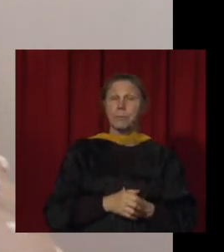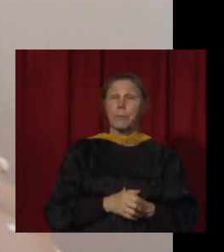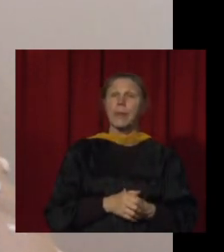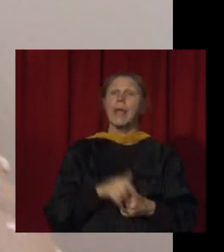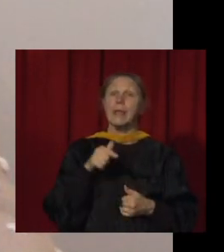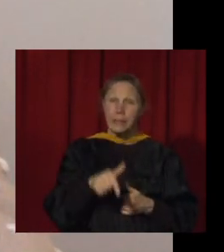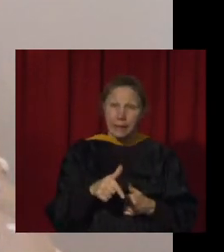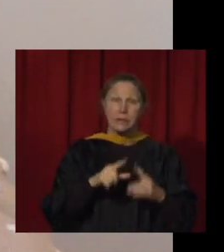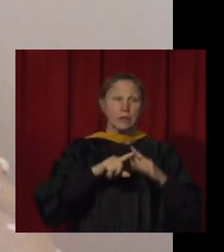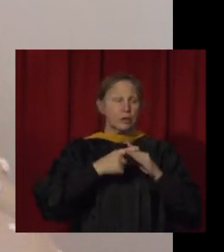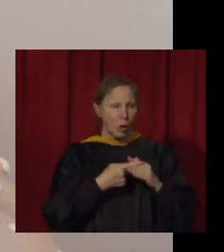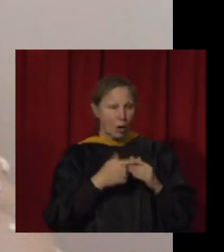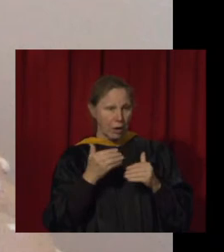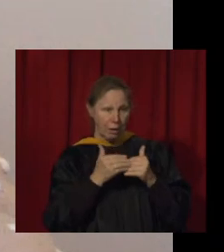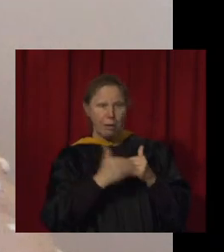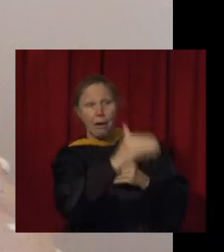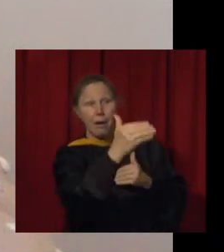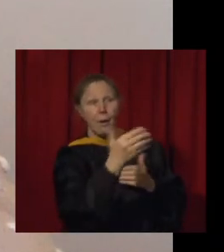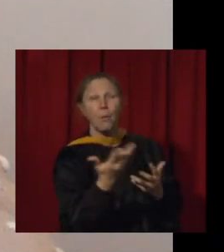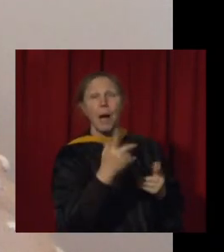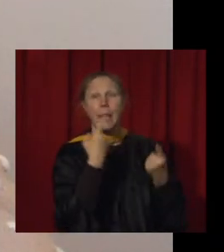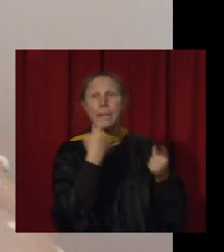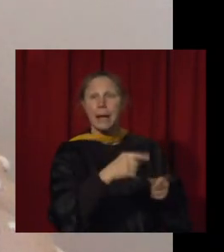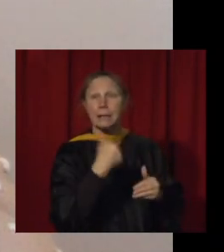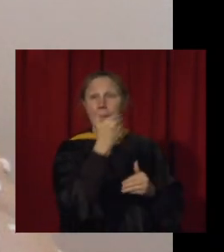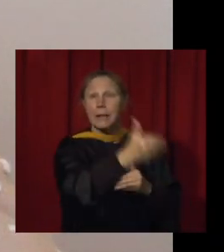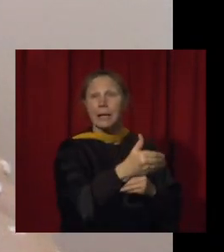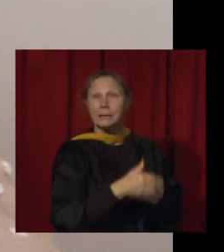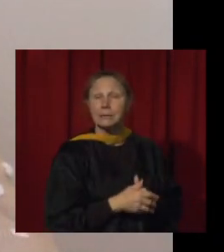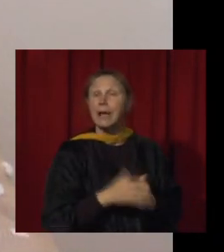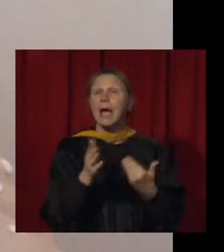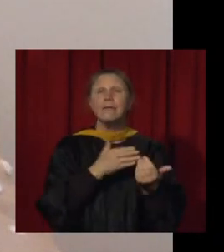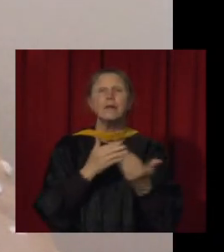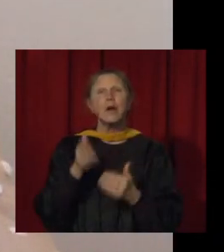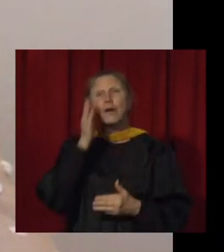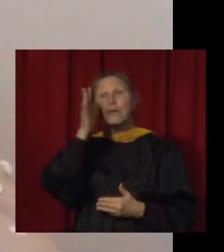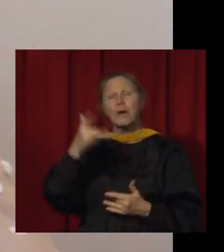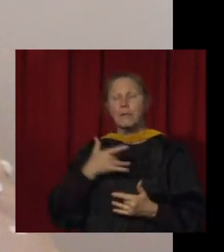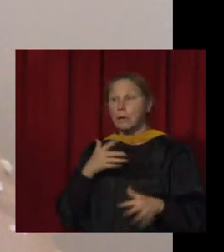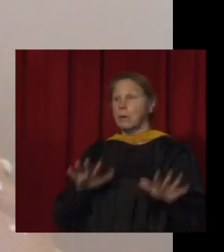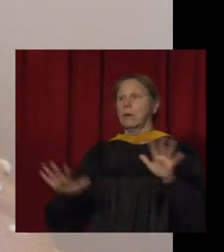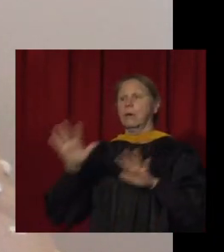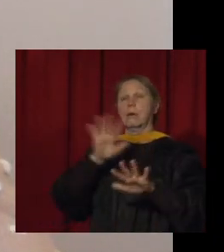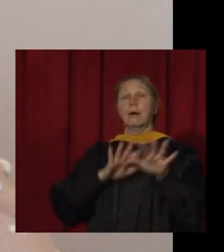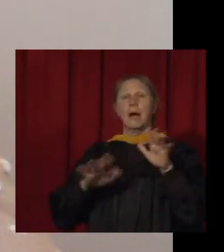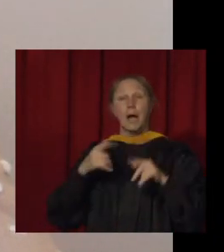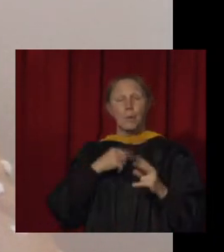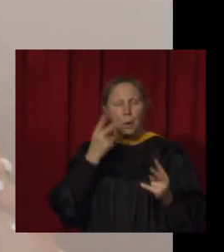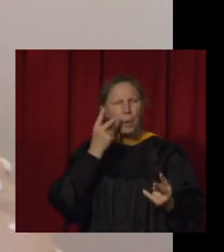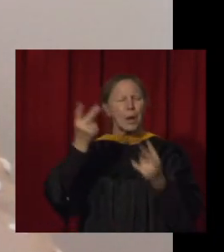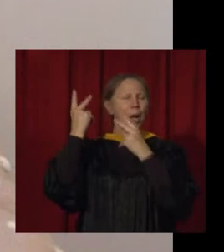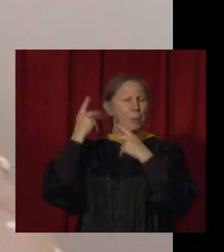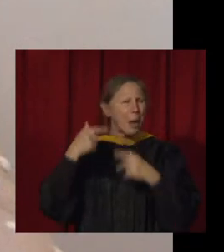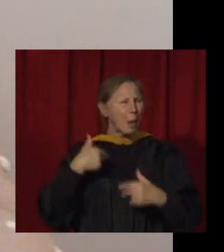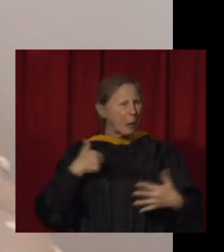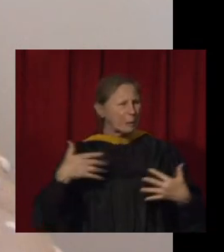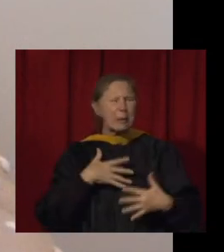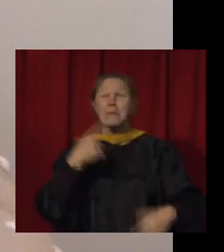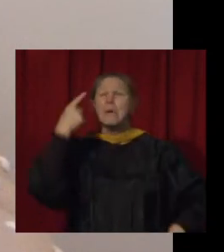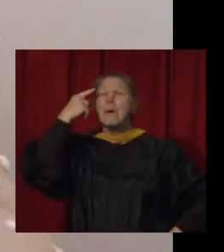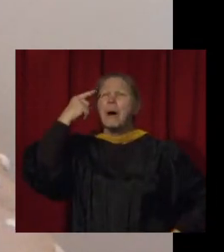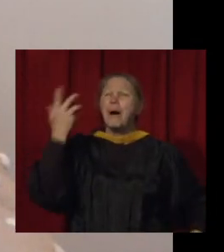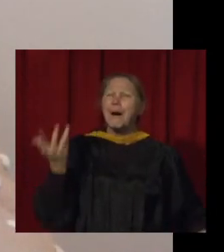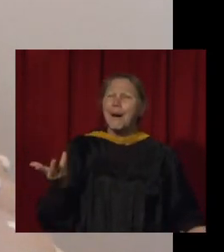a stepping stone to where we are headed to next. Even though the future can seem daunting, we will look back and wonder why we were so